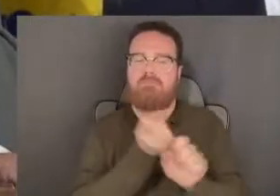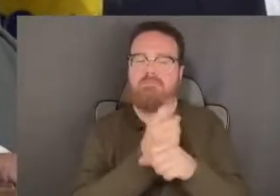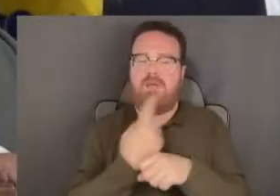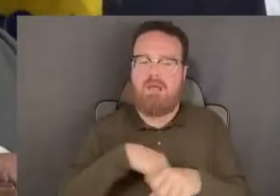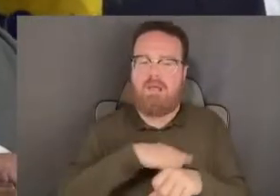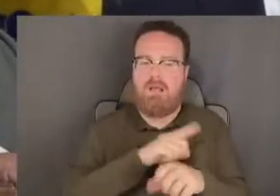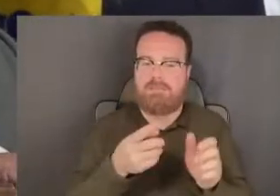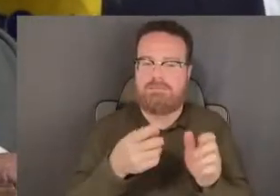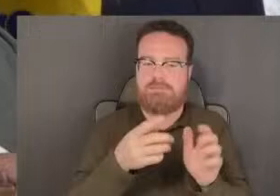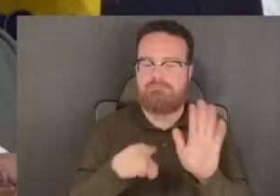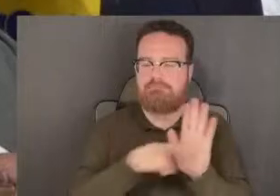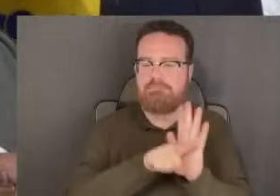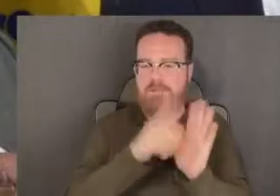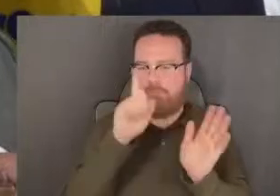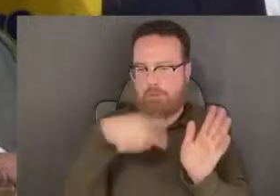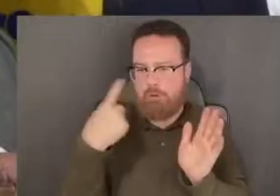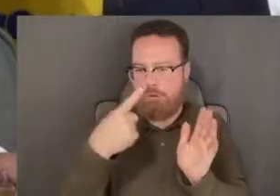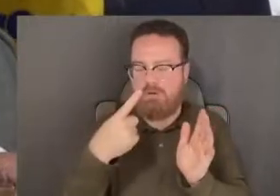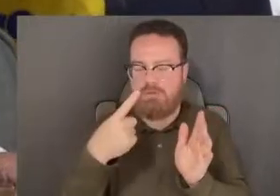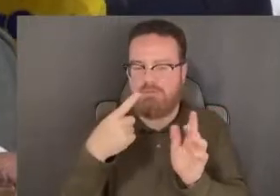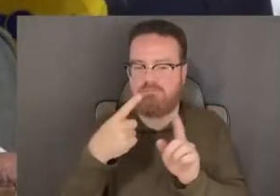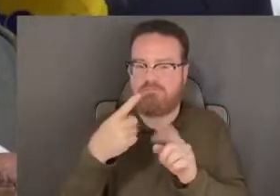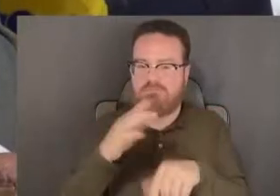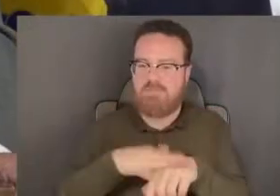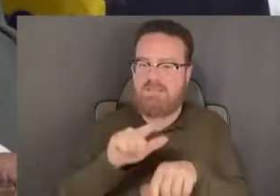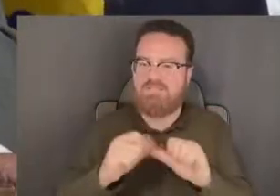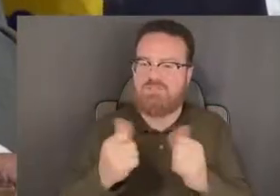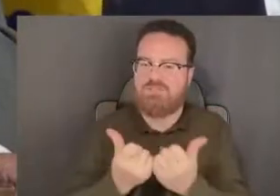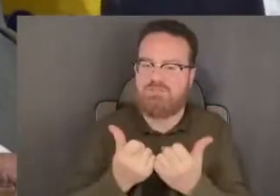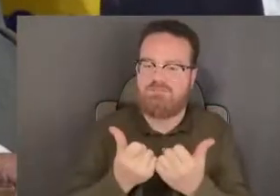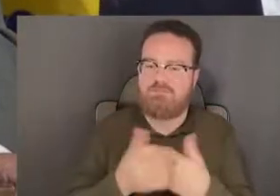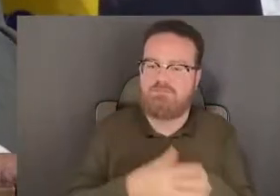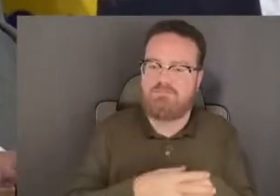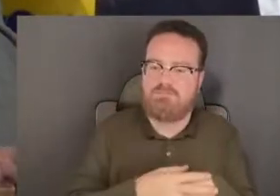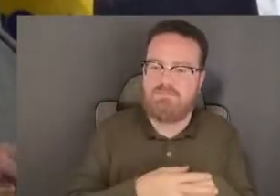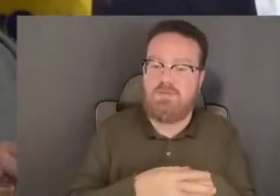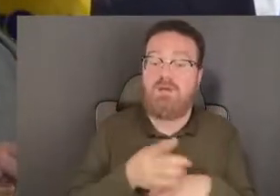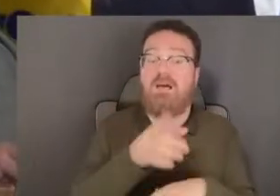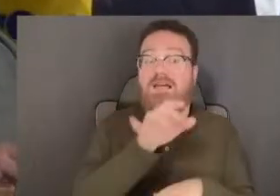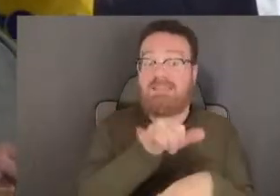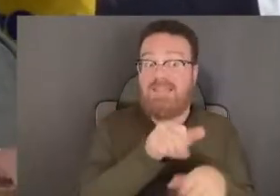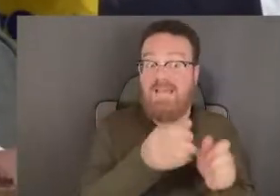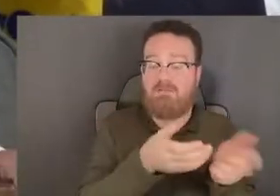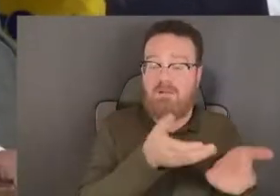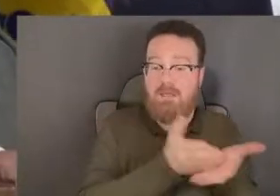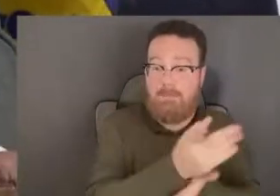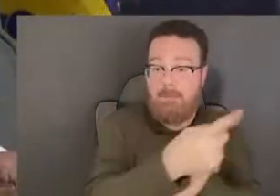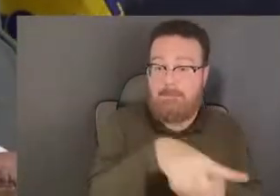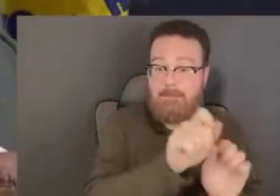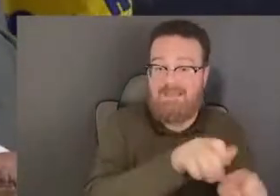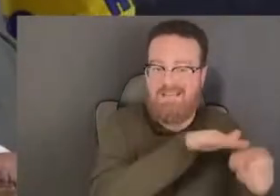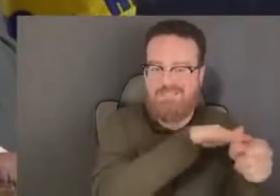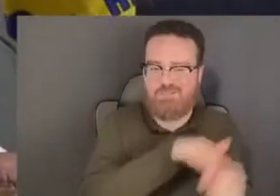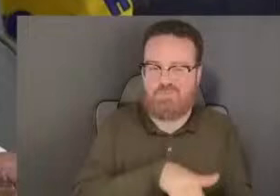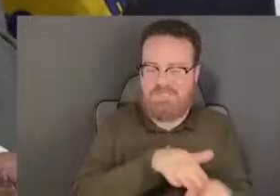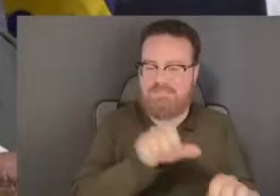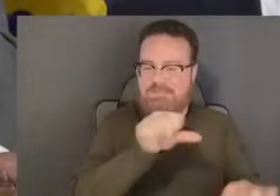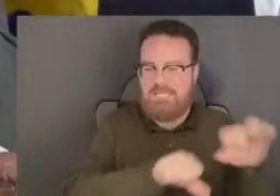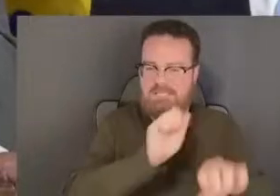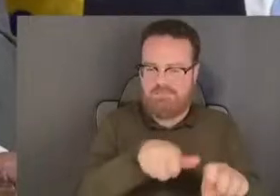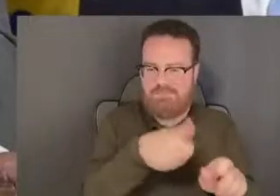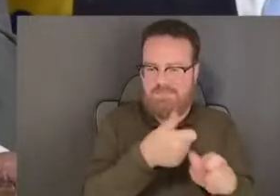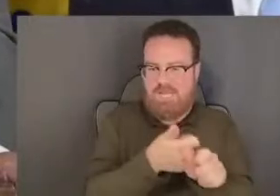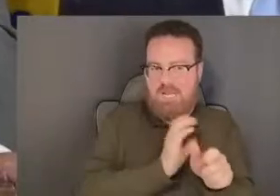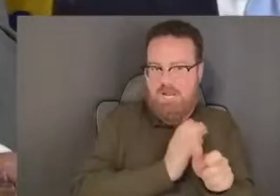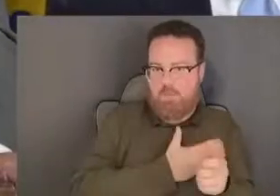systematically eliminating. That has allowed them to suppress the science. There's shockingly few studies, even on food